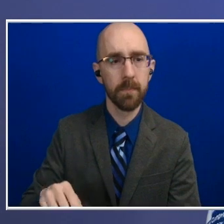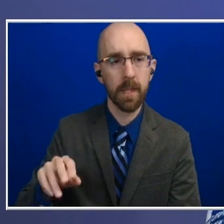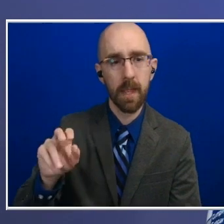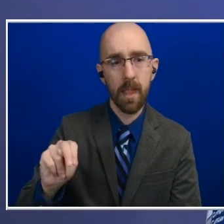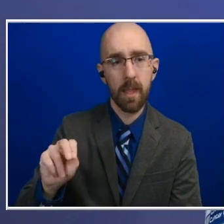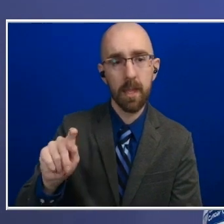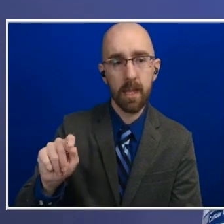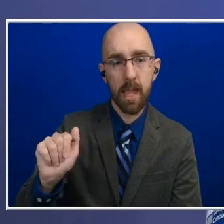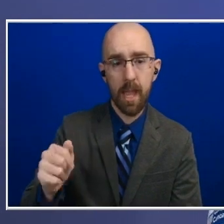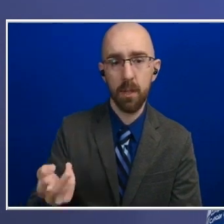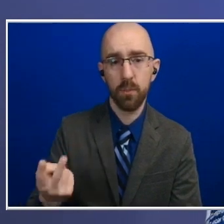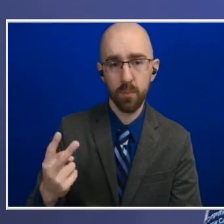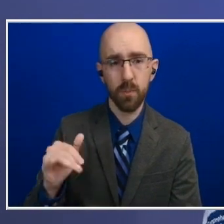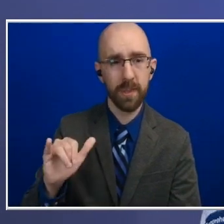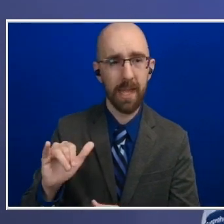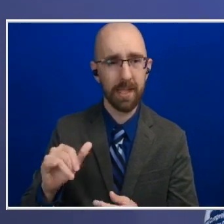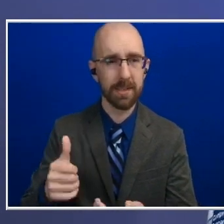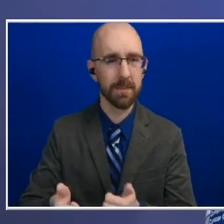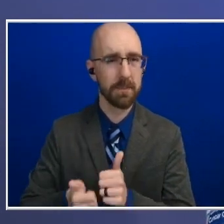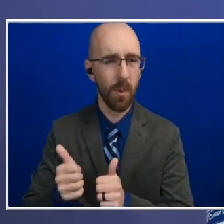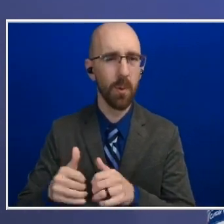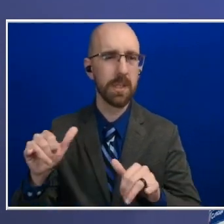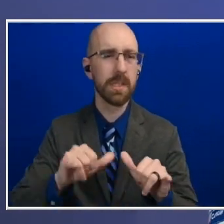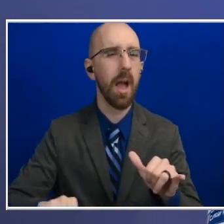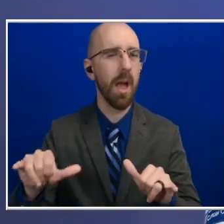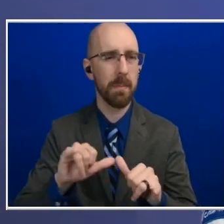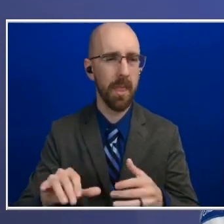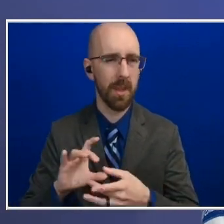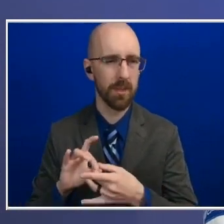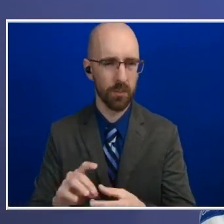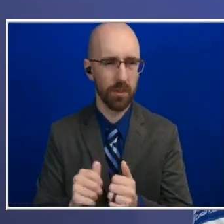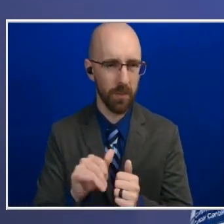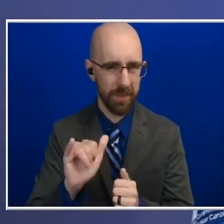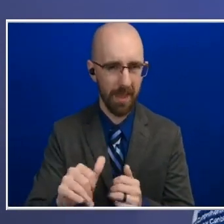with male breast cancer, but there are a handful of others. And then there's some rare